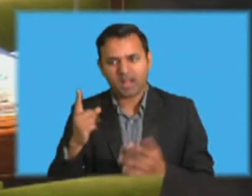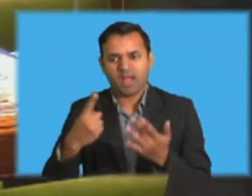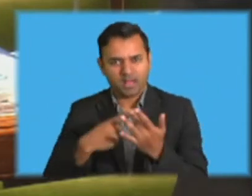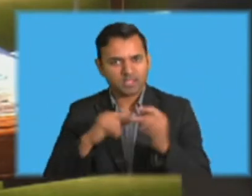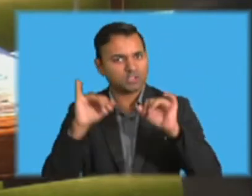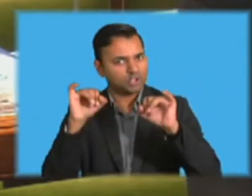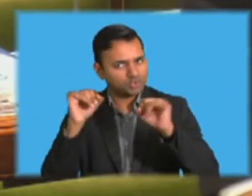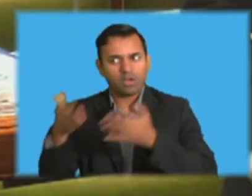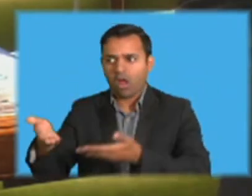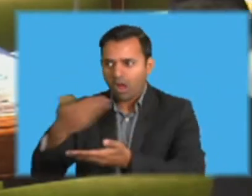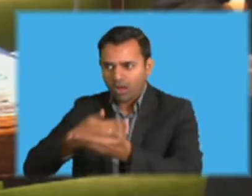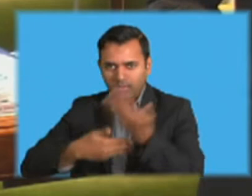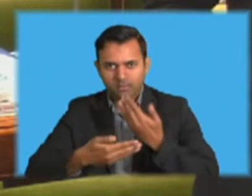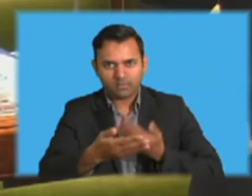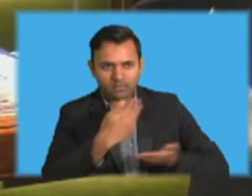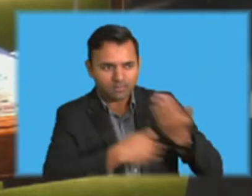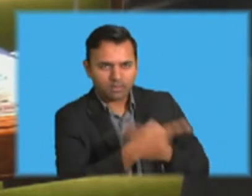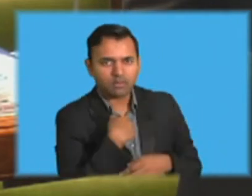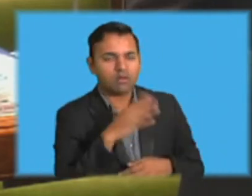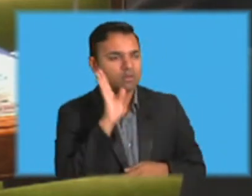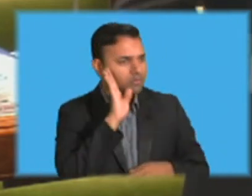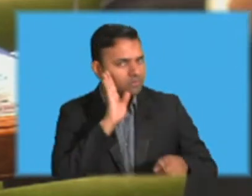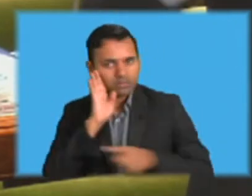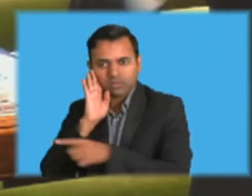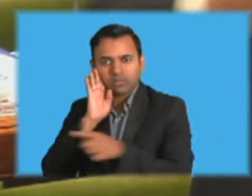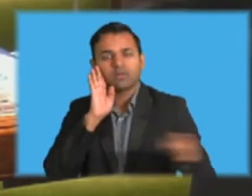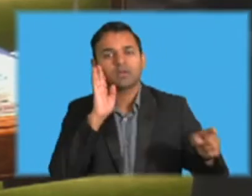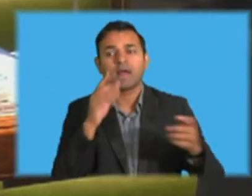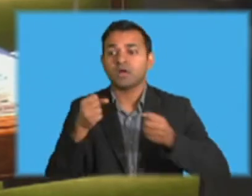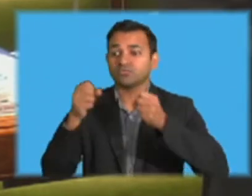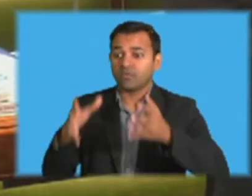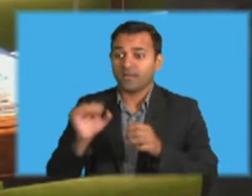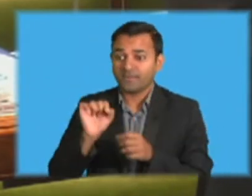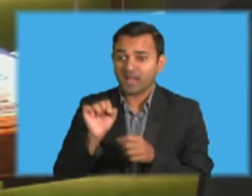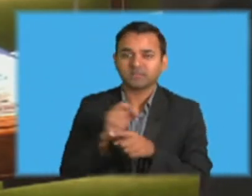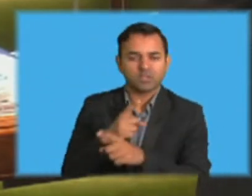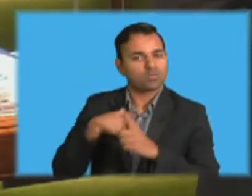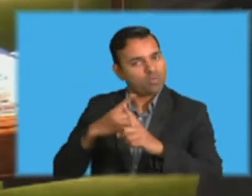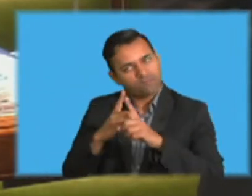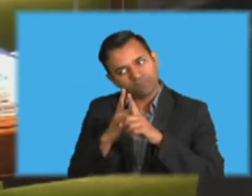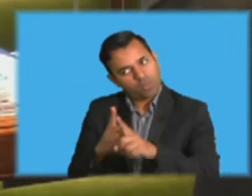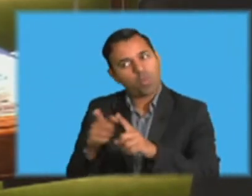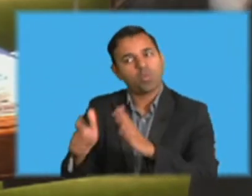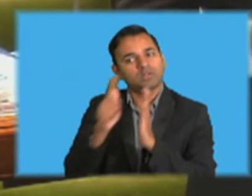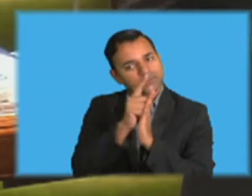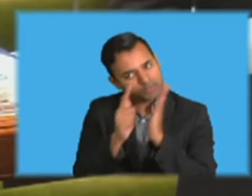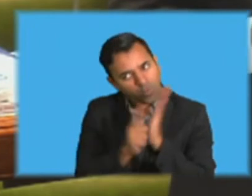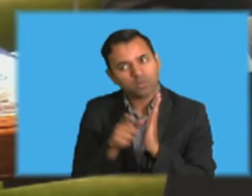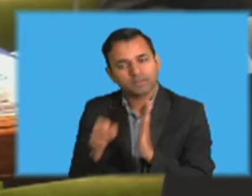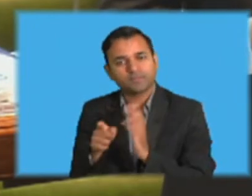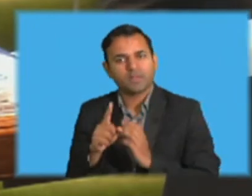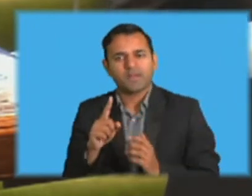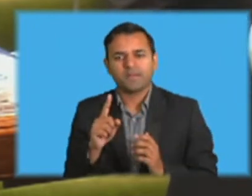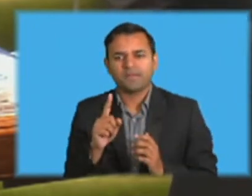now that most of the bus drivers are actually complying with it, and the law is obviously working in that respect. But we have a new issue now, of course,